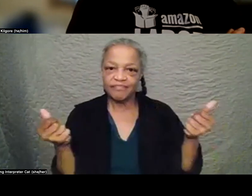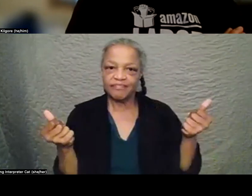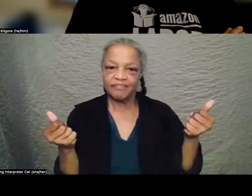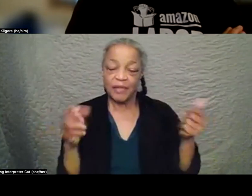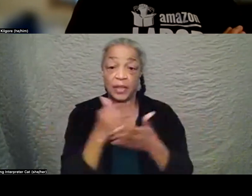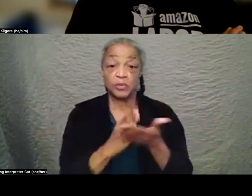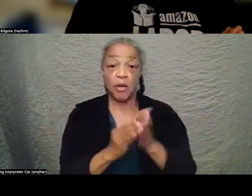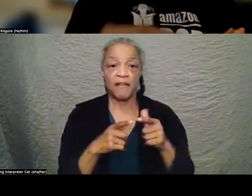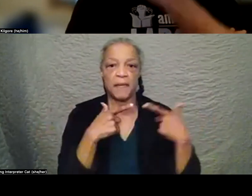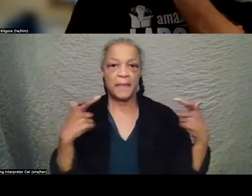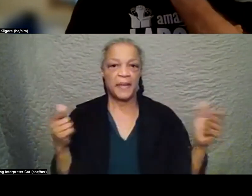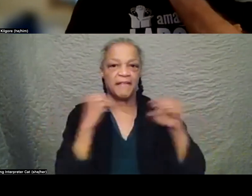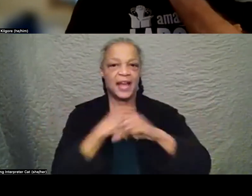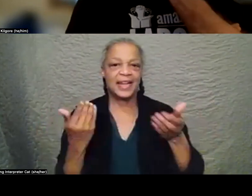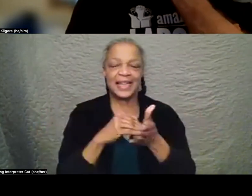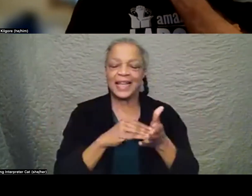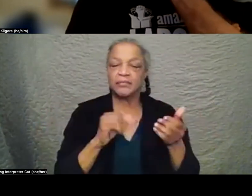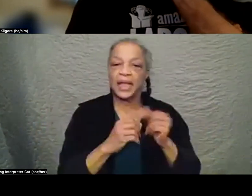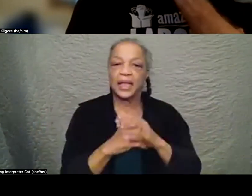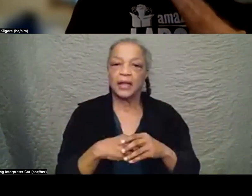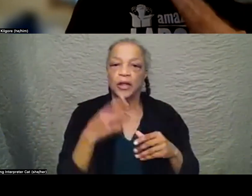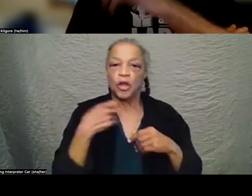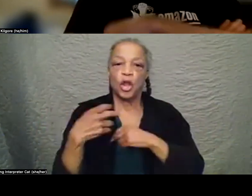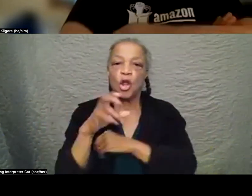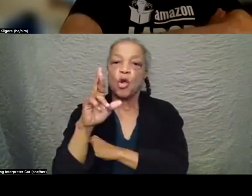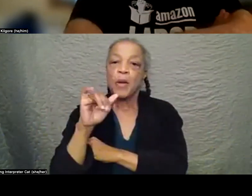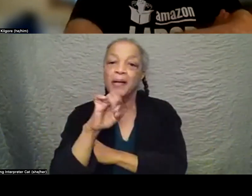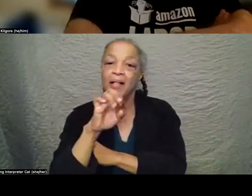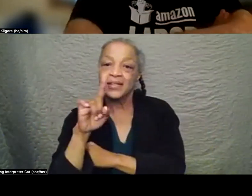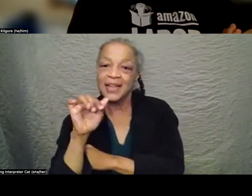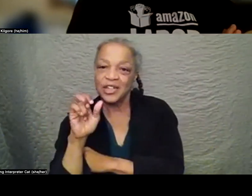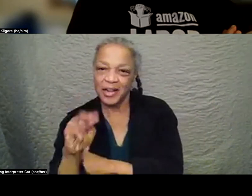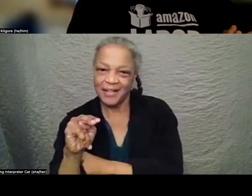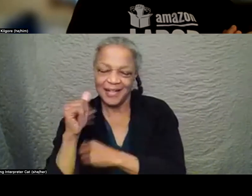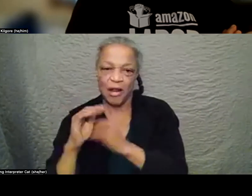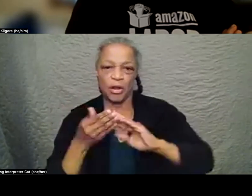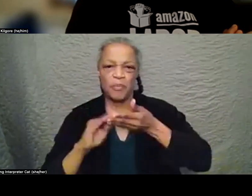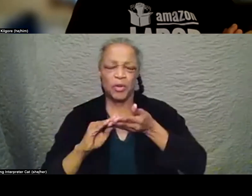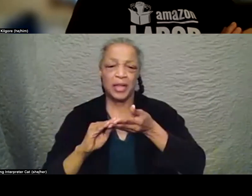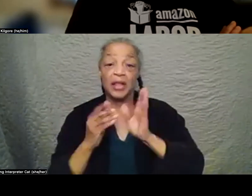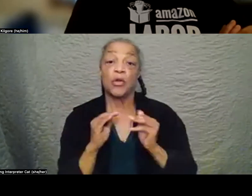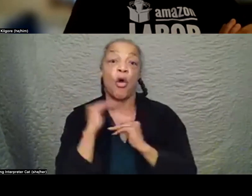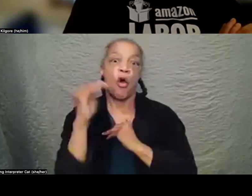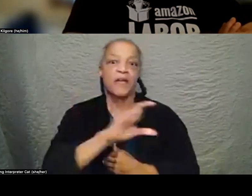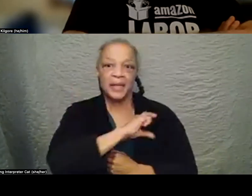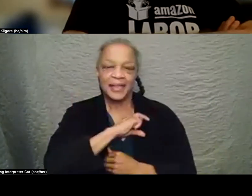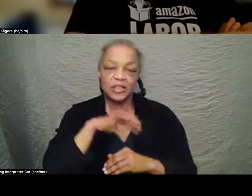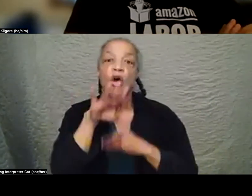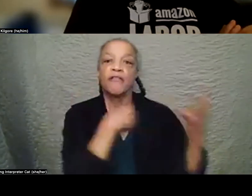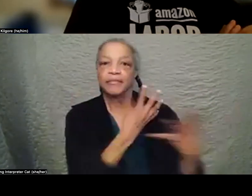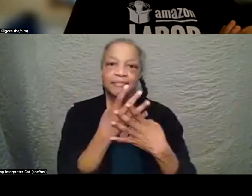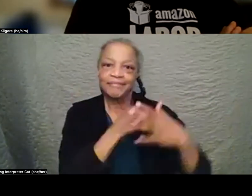a broader fight against criminalization in the United States, against communities that have been over-policed and over-incarcerated for a very long